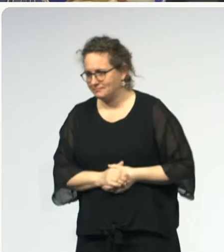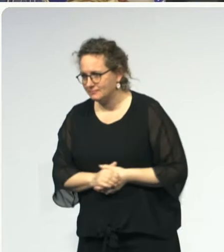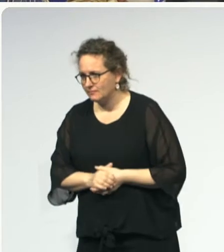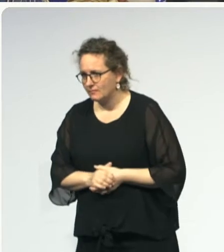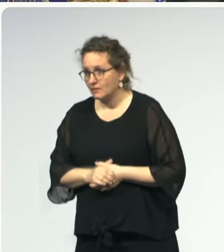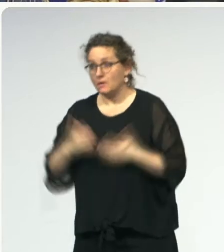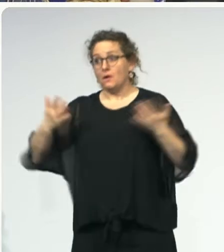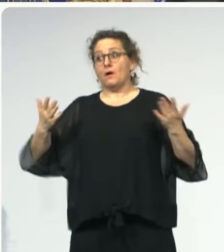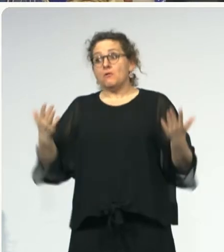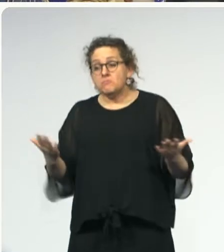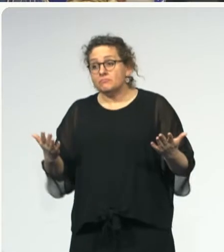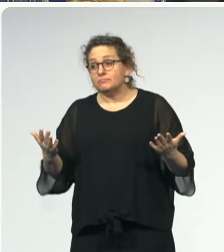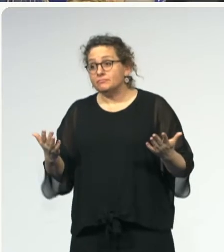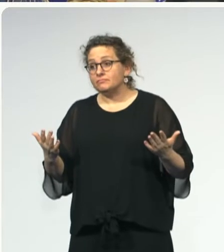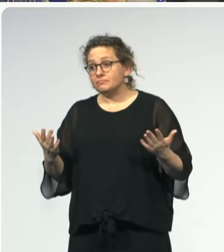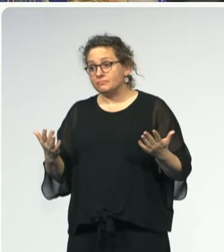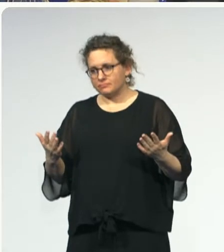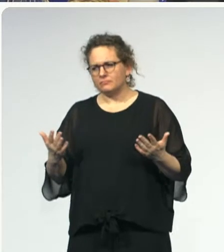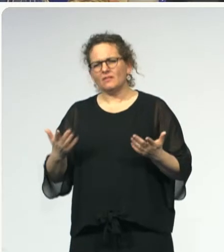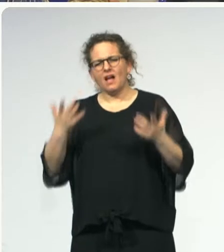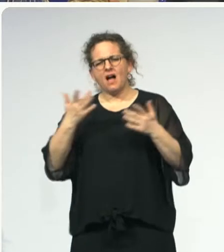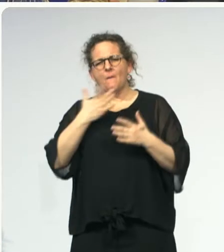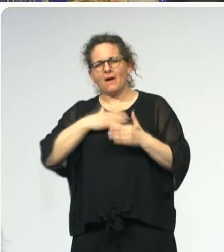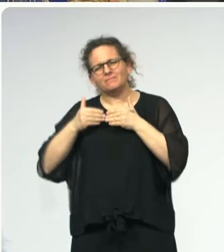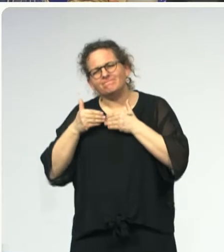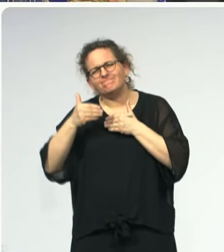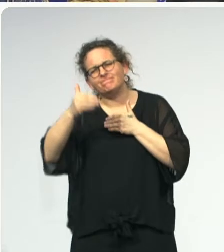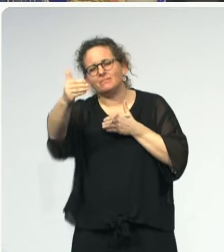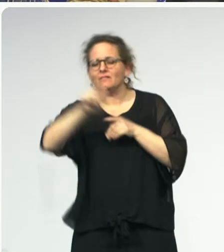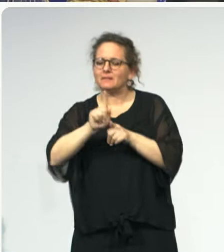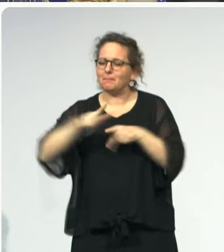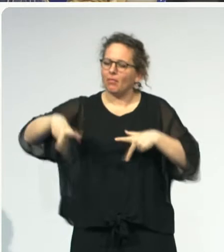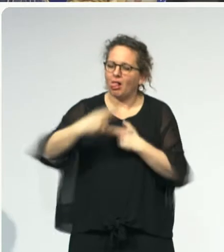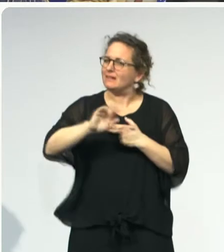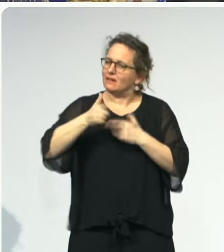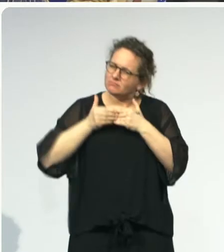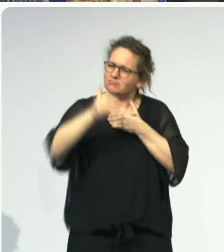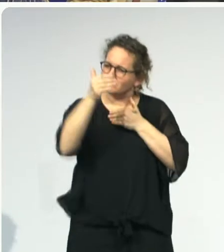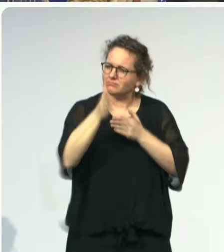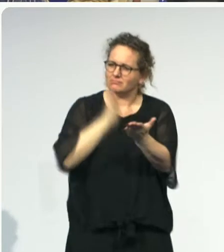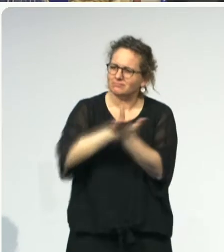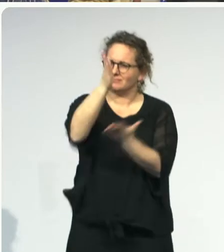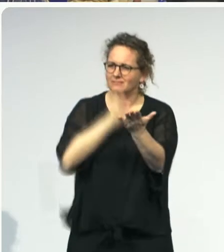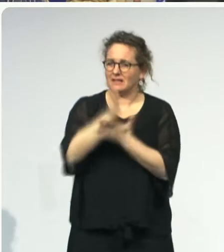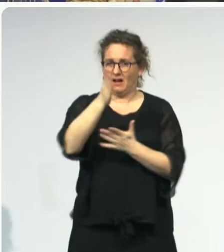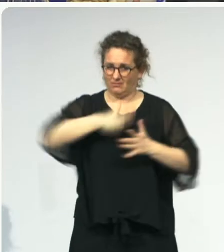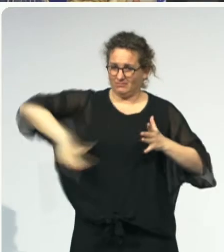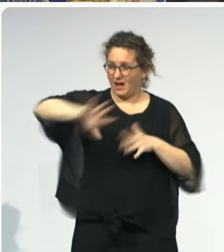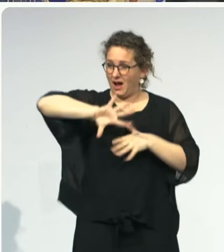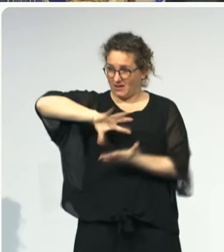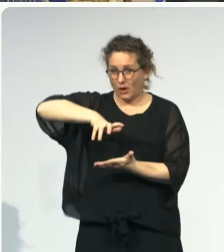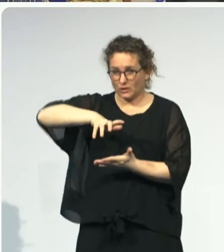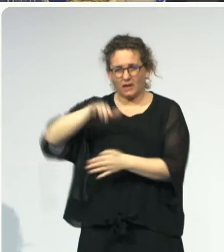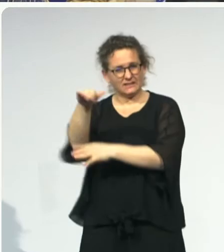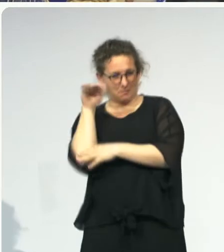Talking about sustainability, I'm coming from a low-income country where sustainability is very difficult to talk about.